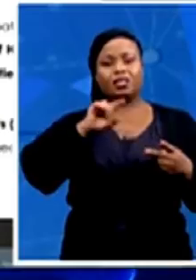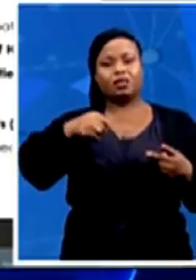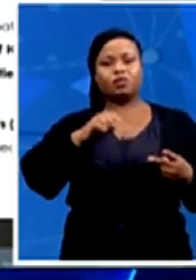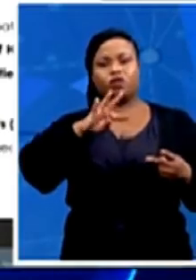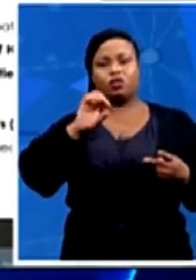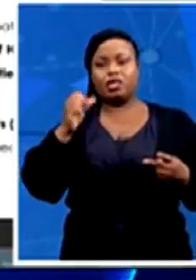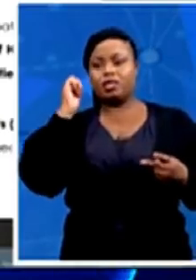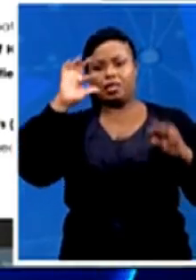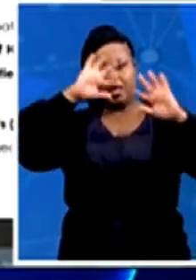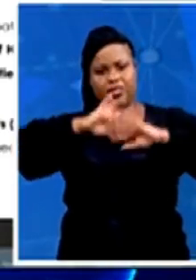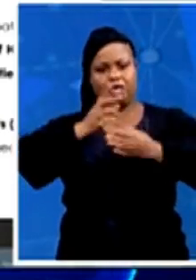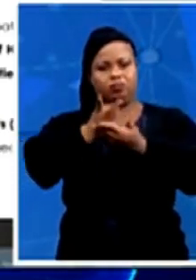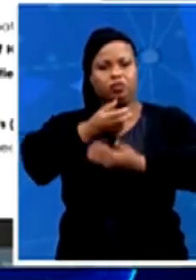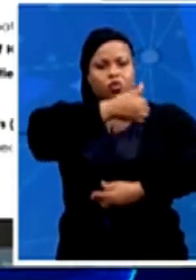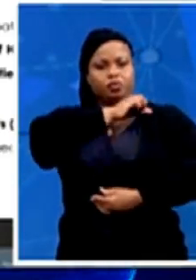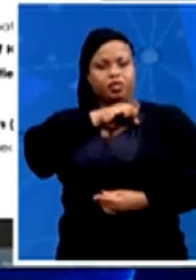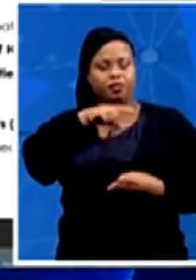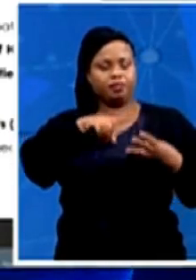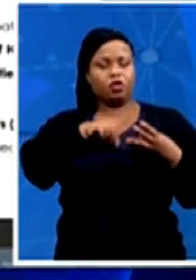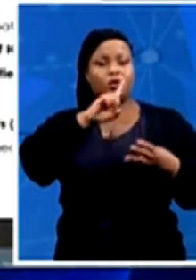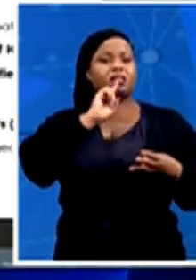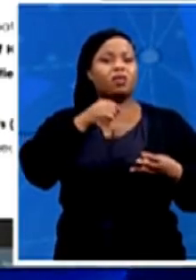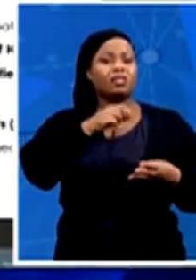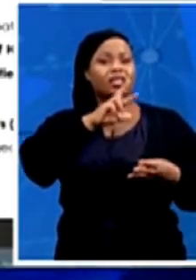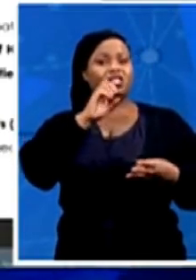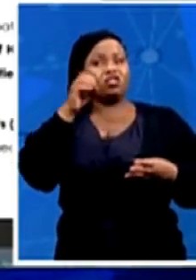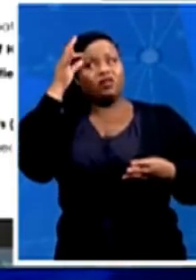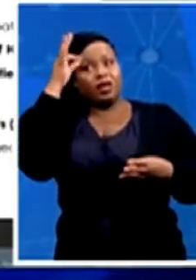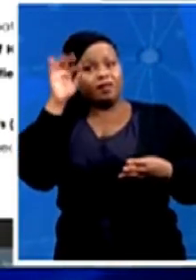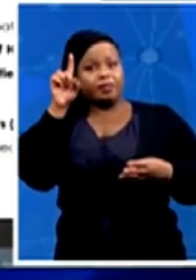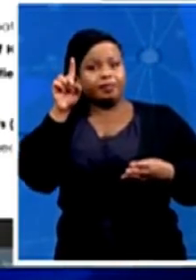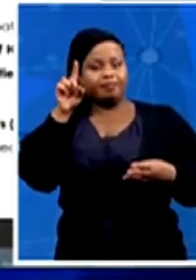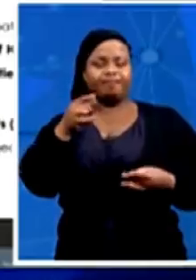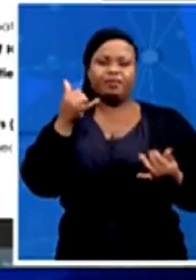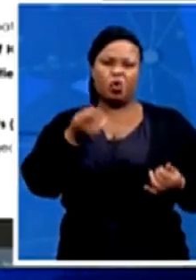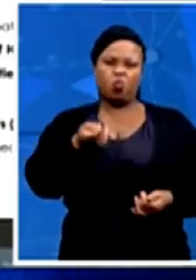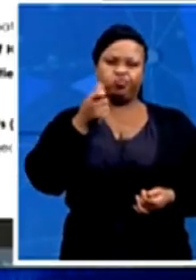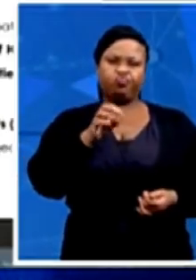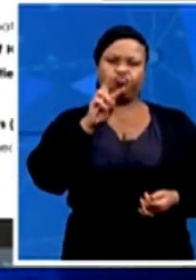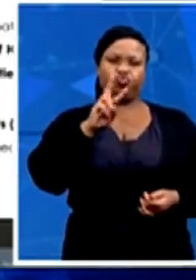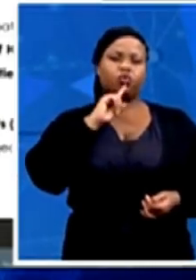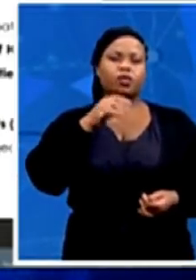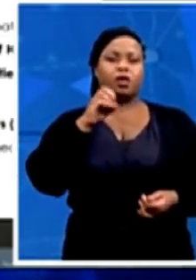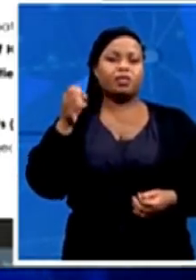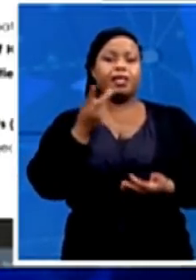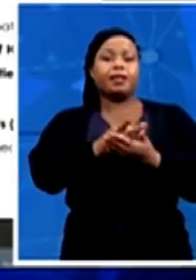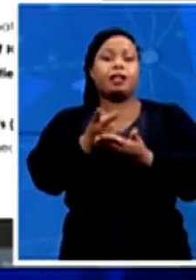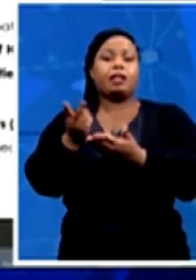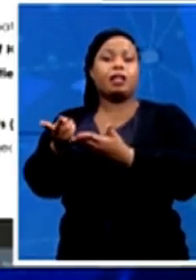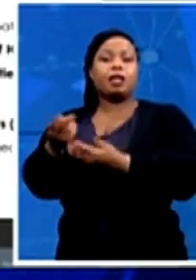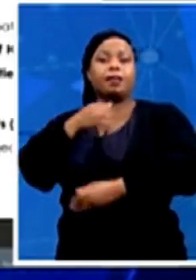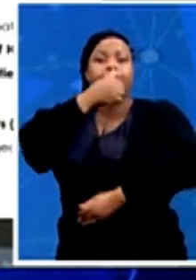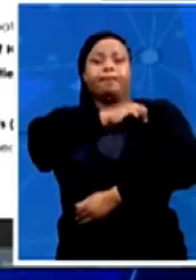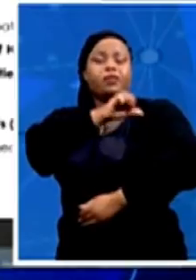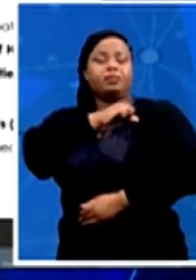in the public sector. And we are edging closer to 2,000 public sector beds being used, which goes into a very, very red zone for the